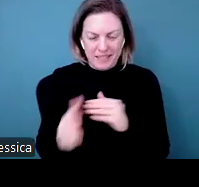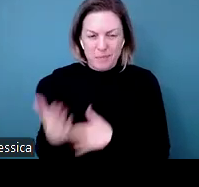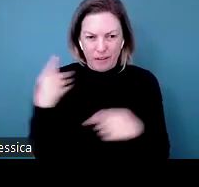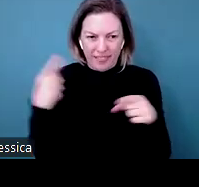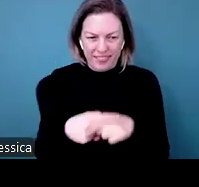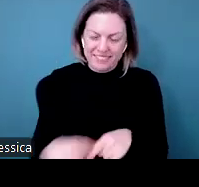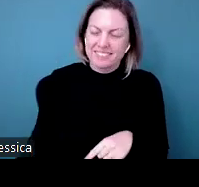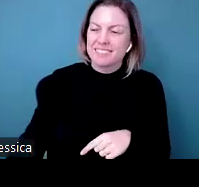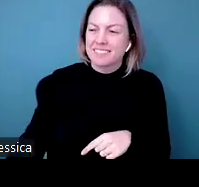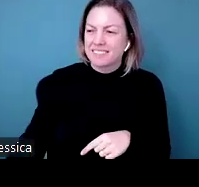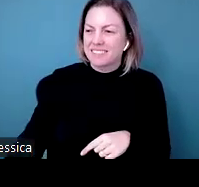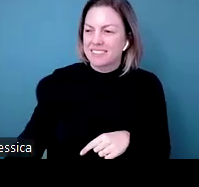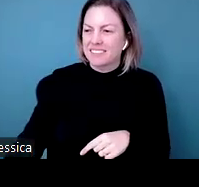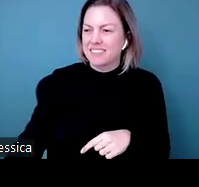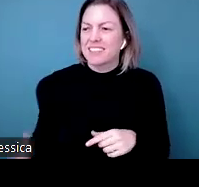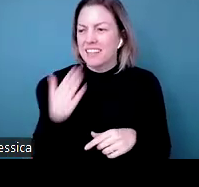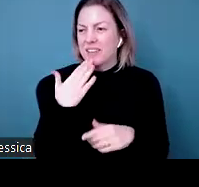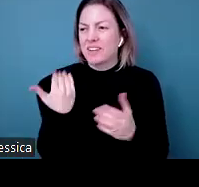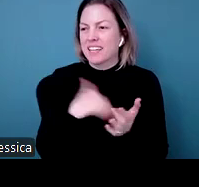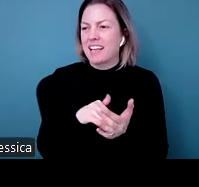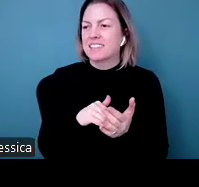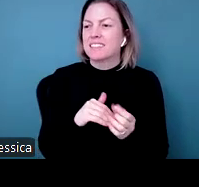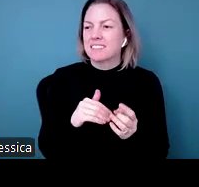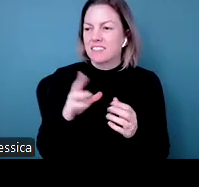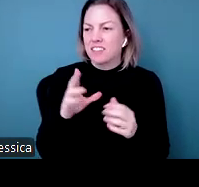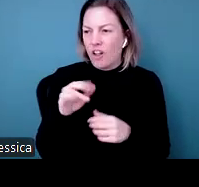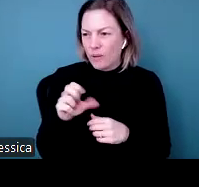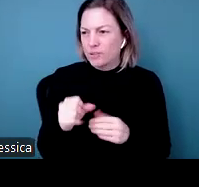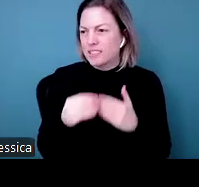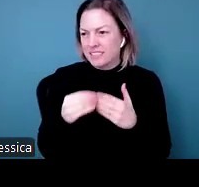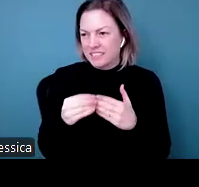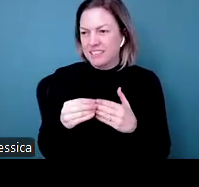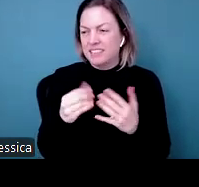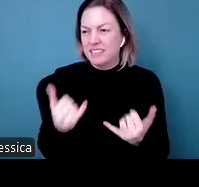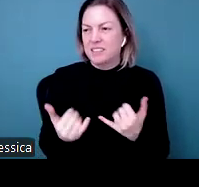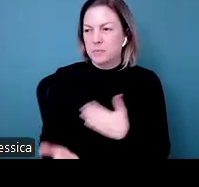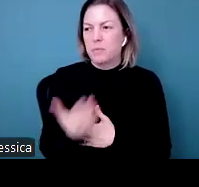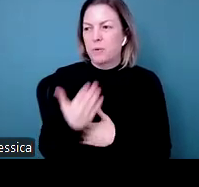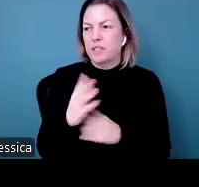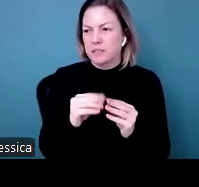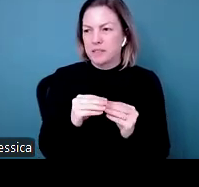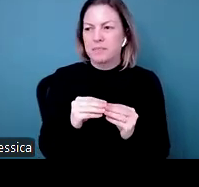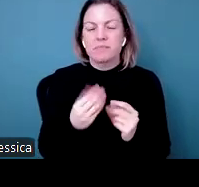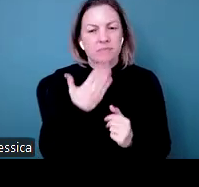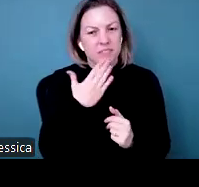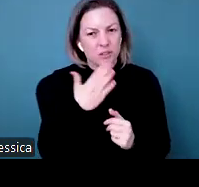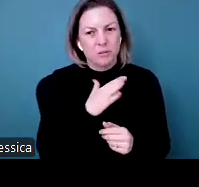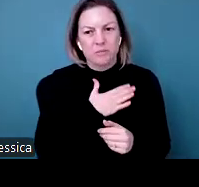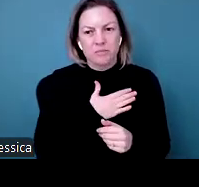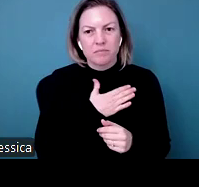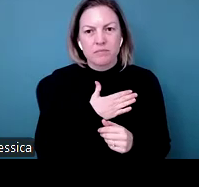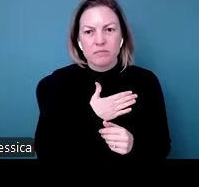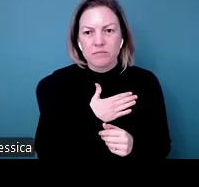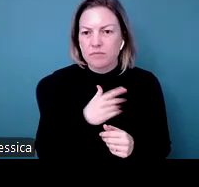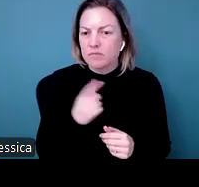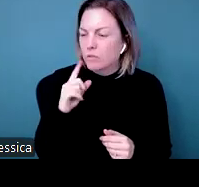But thank you again, Carlos, so much for leading this morning's meeting. Thank you. It was my pleasure. Comments for next year.